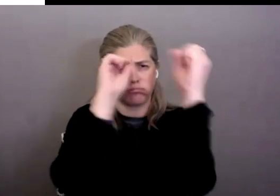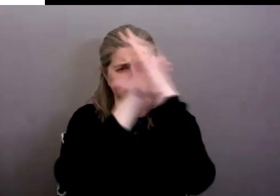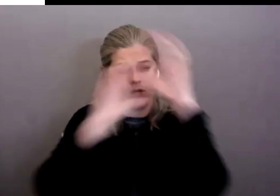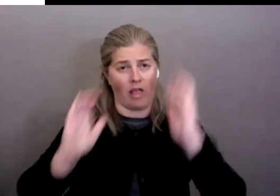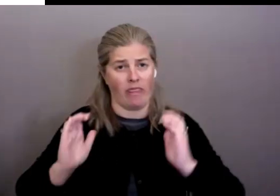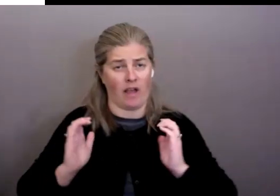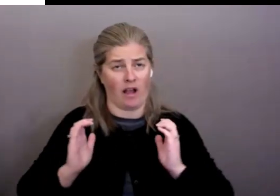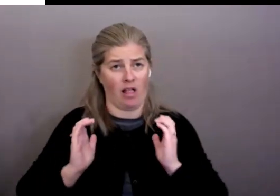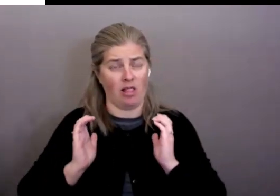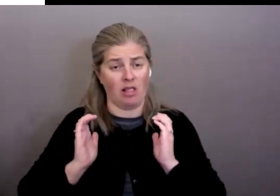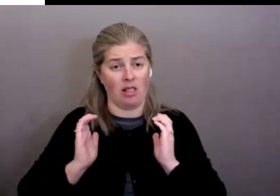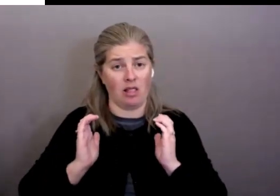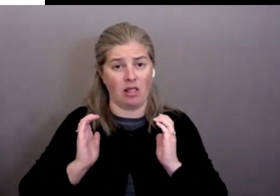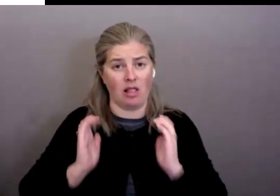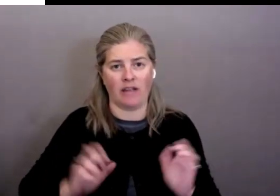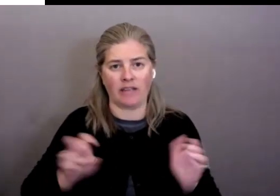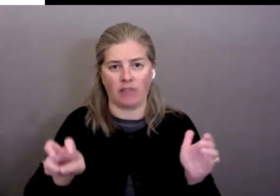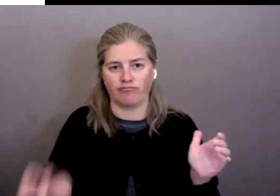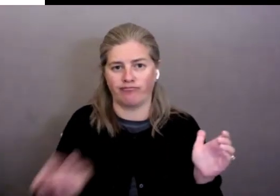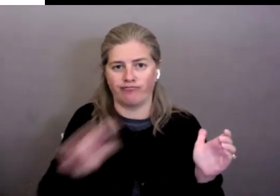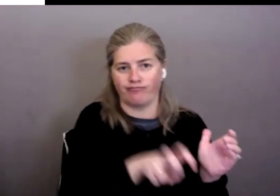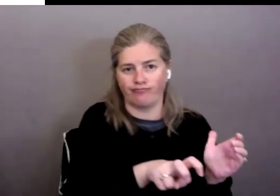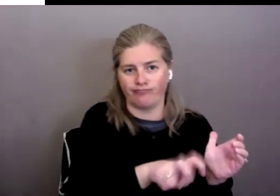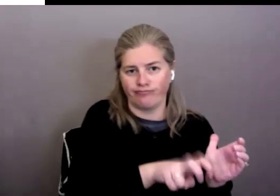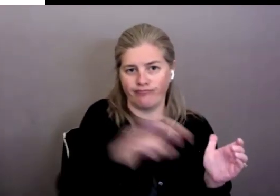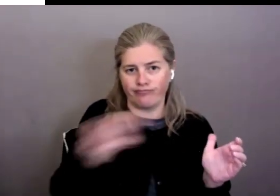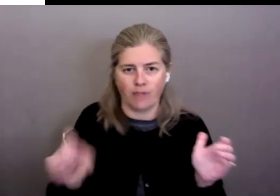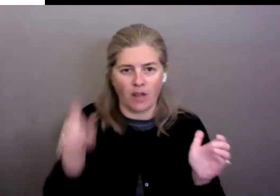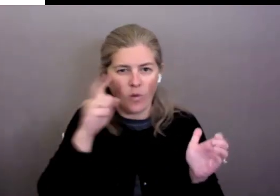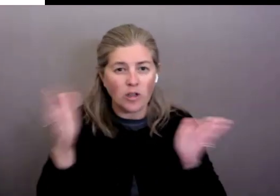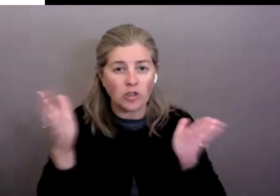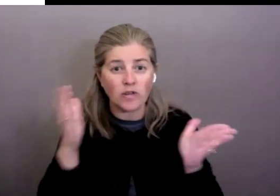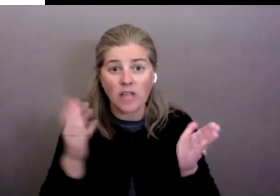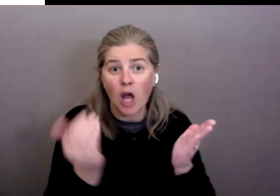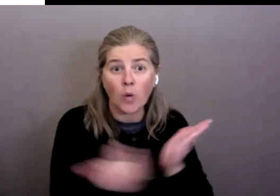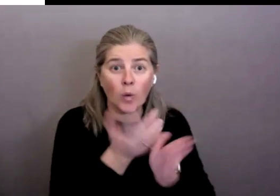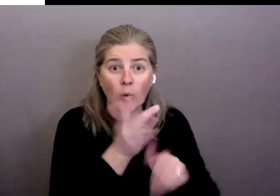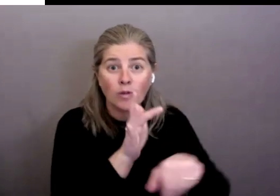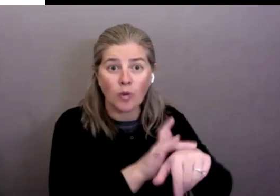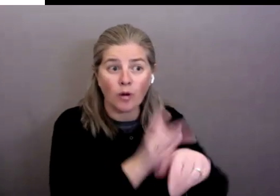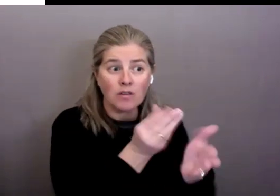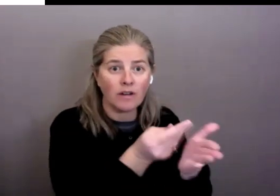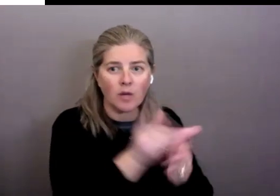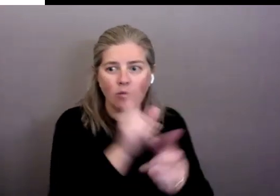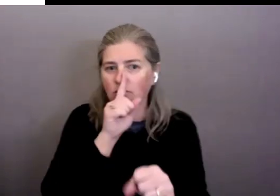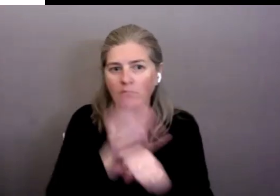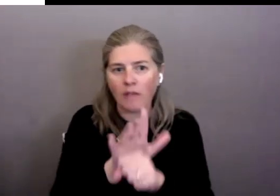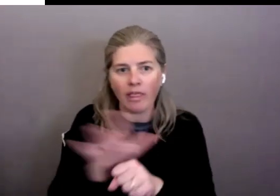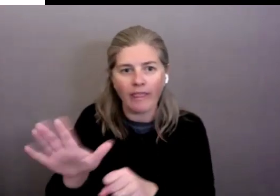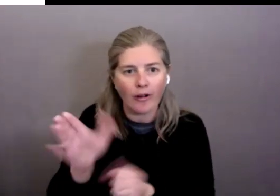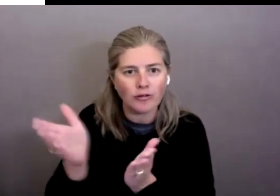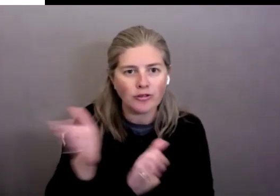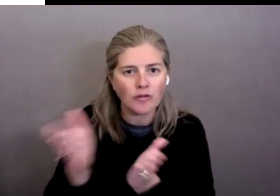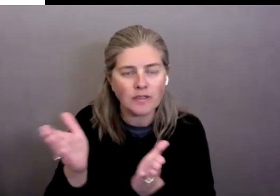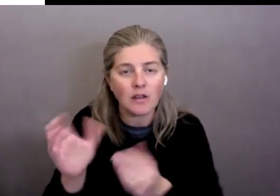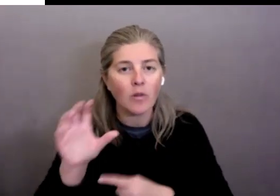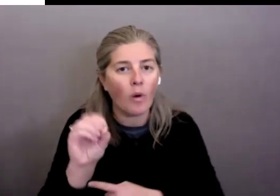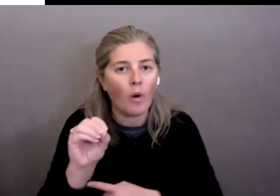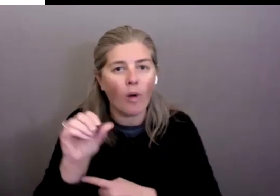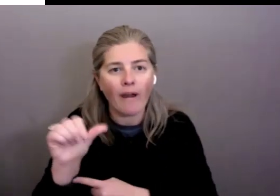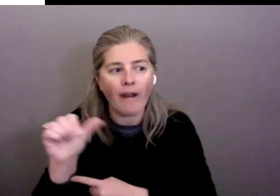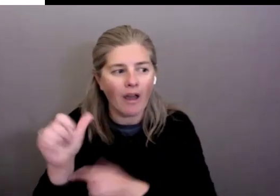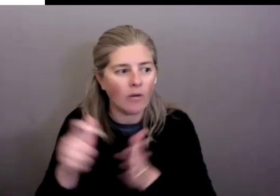to jump the line for services because a new source of funding guarantees their service. The Older Americans Act requires